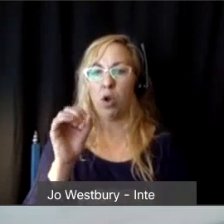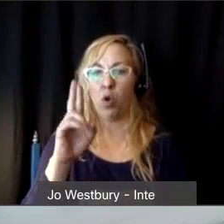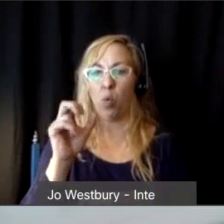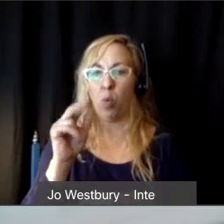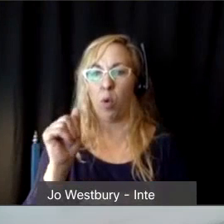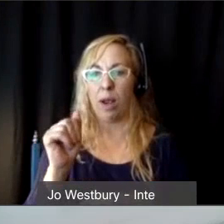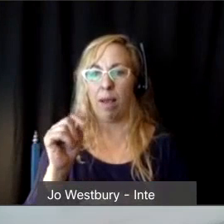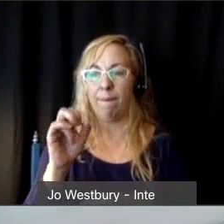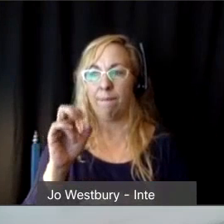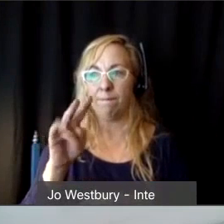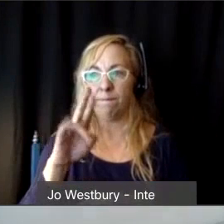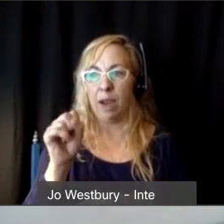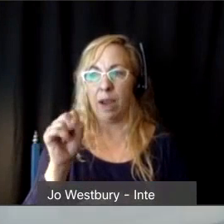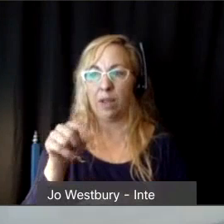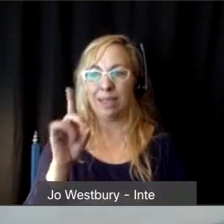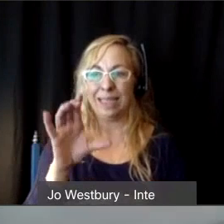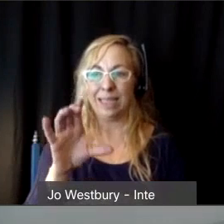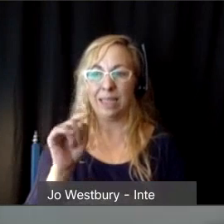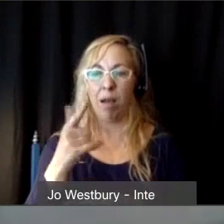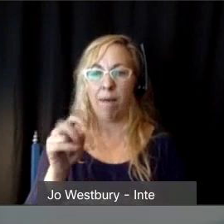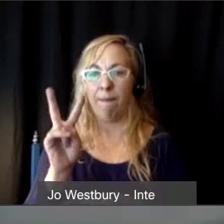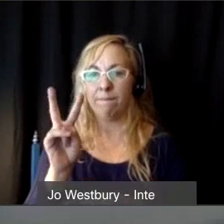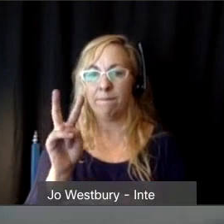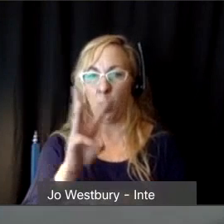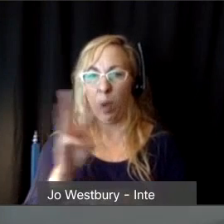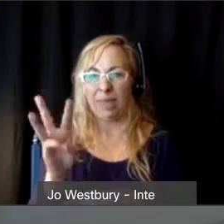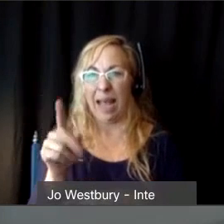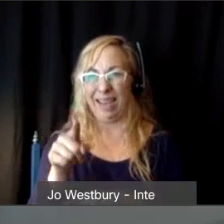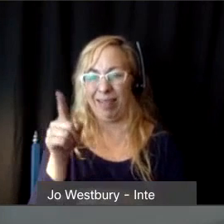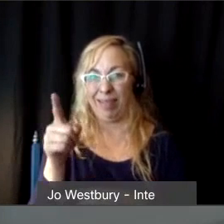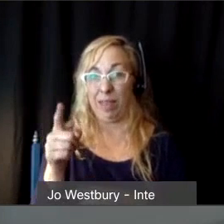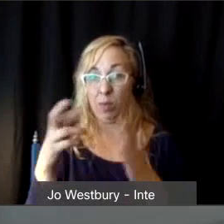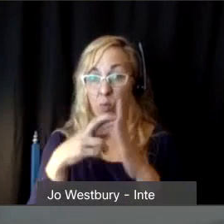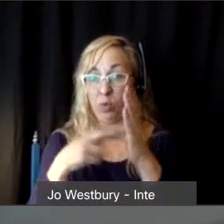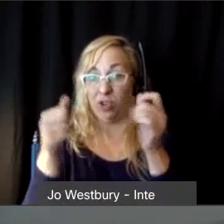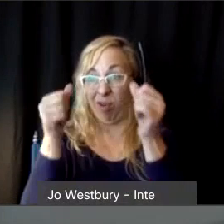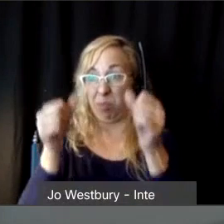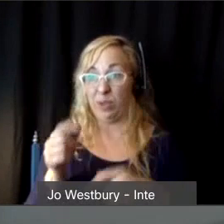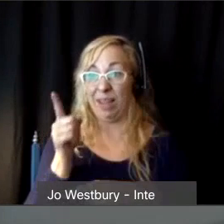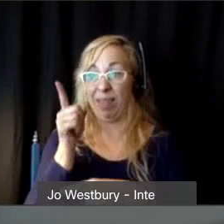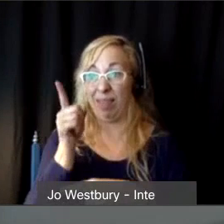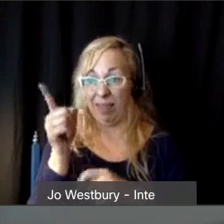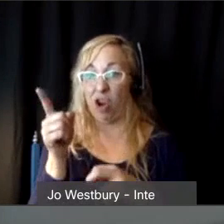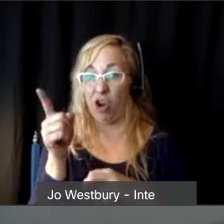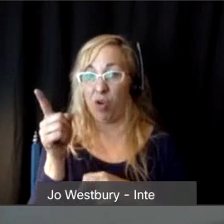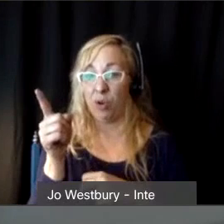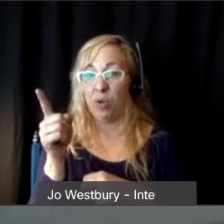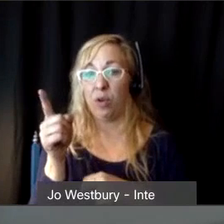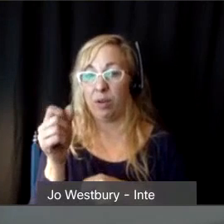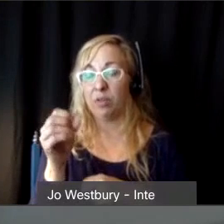coronavirus.dc.gov website that people can access. As I said, if it isn't there, it will be also on our